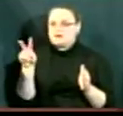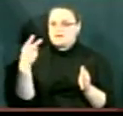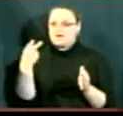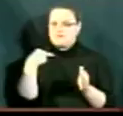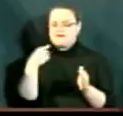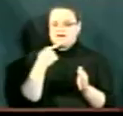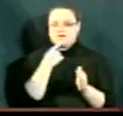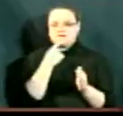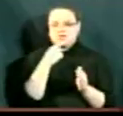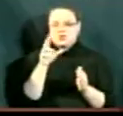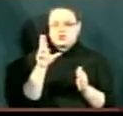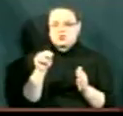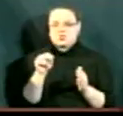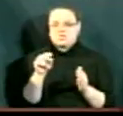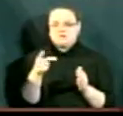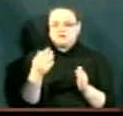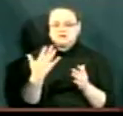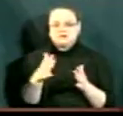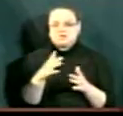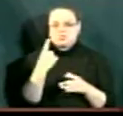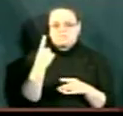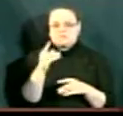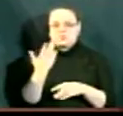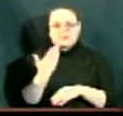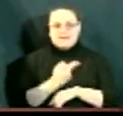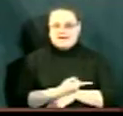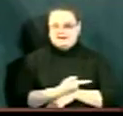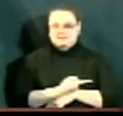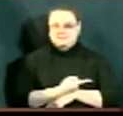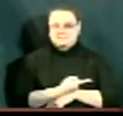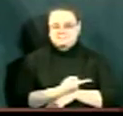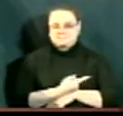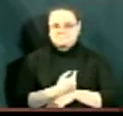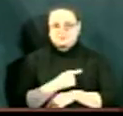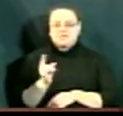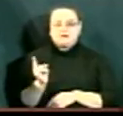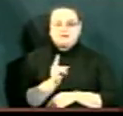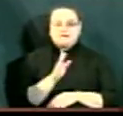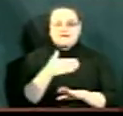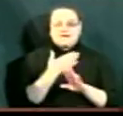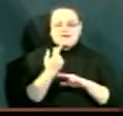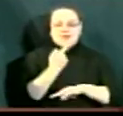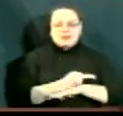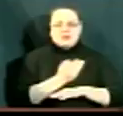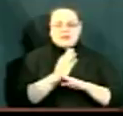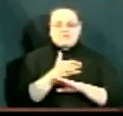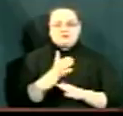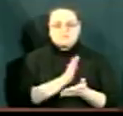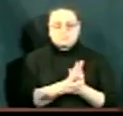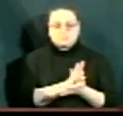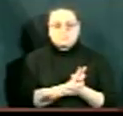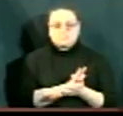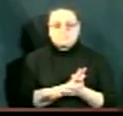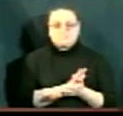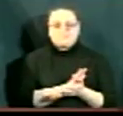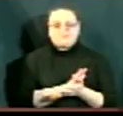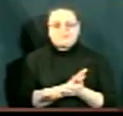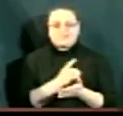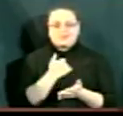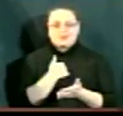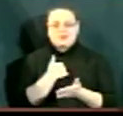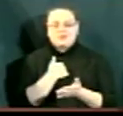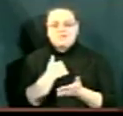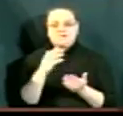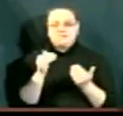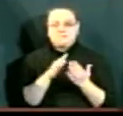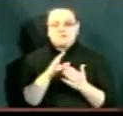and said, "No, she's already gone for the day." I went back the next day after school, and I approached